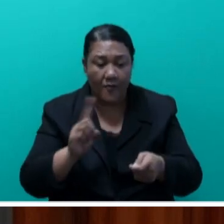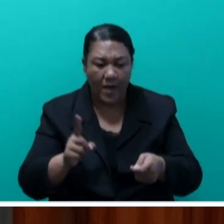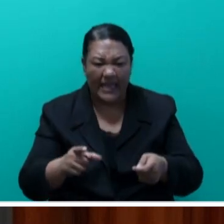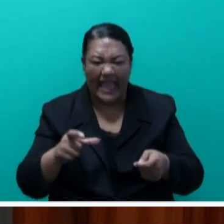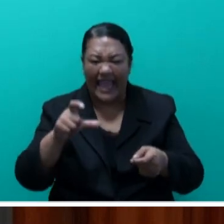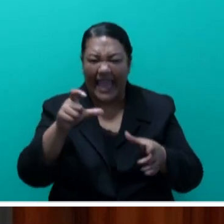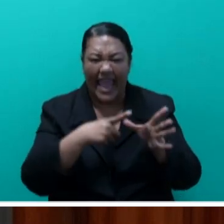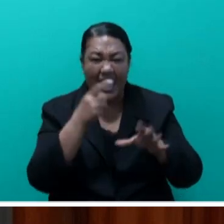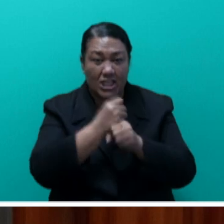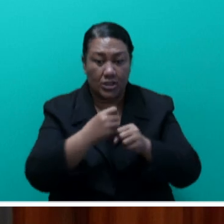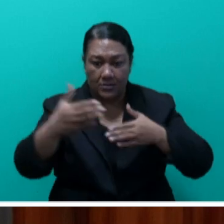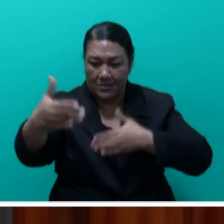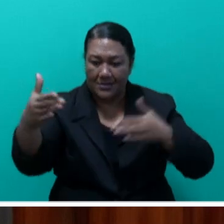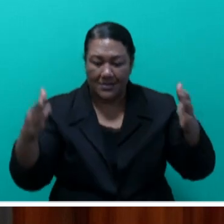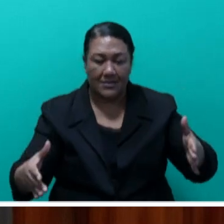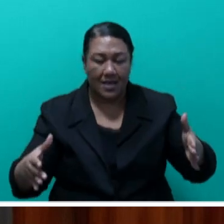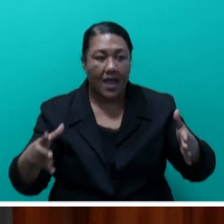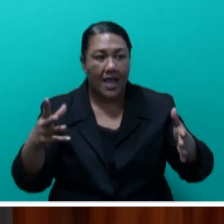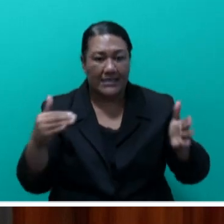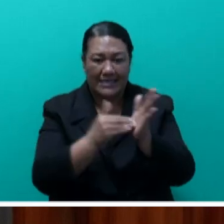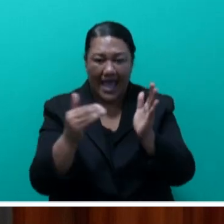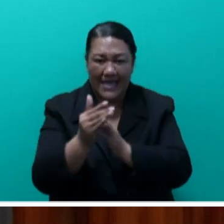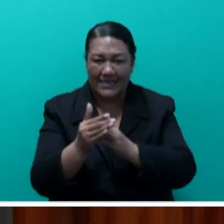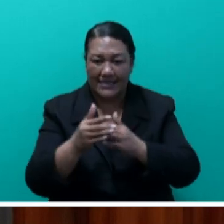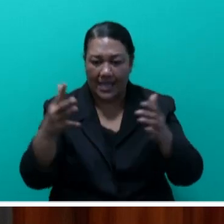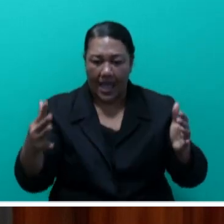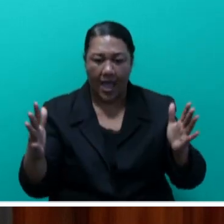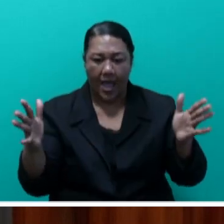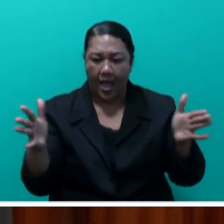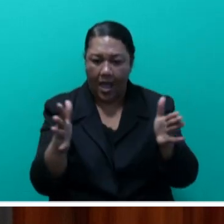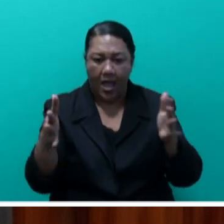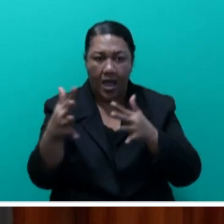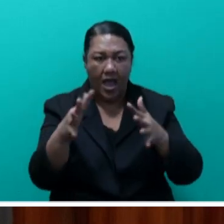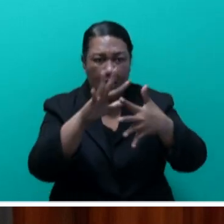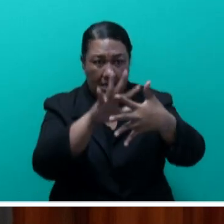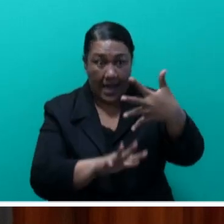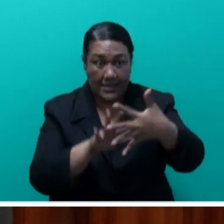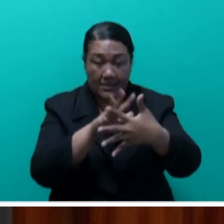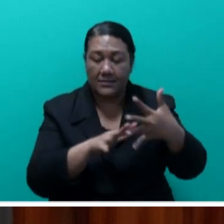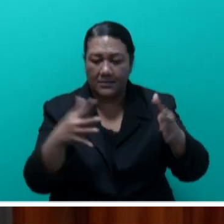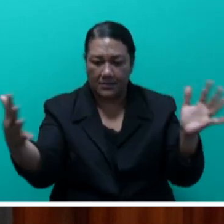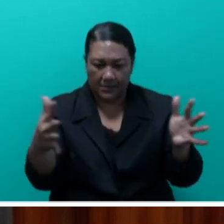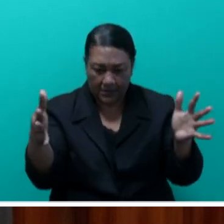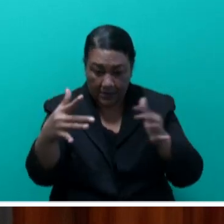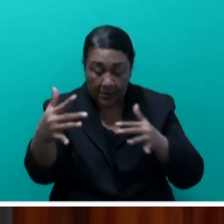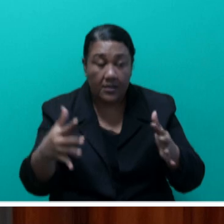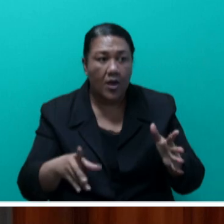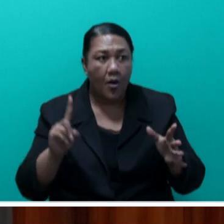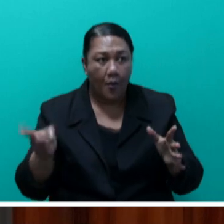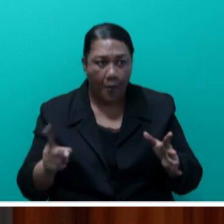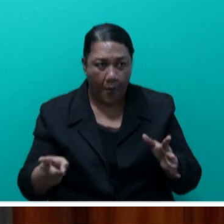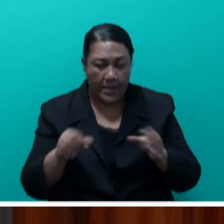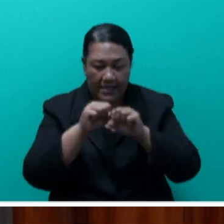sides. The bottom and the 4 vertical sides are enclosed with nets. These nets are suspended in the water column with a flotation system around